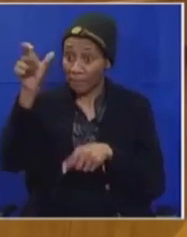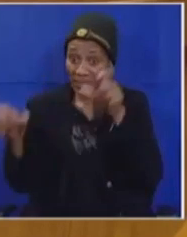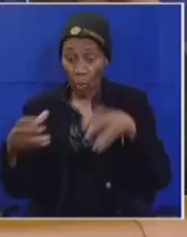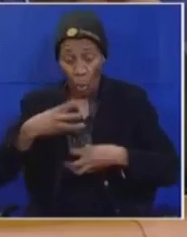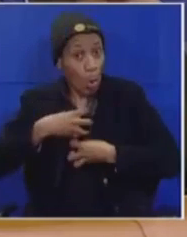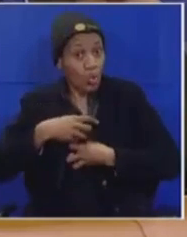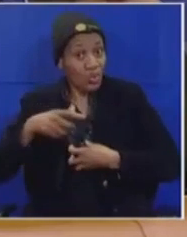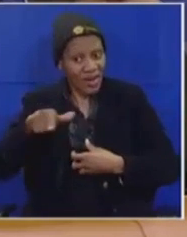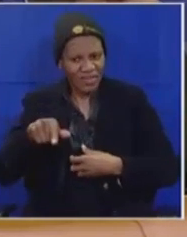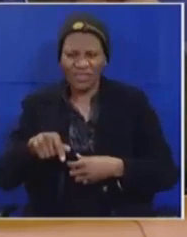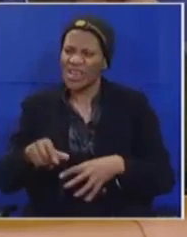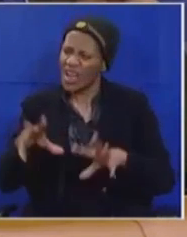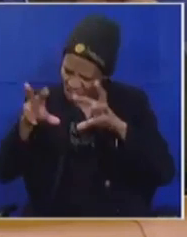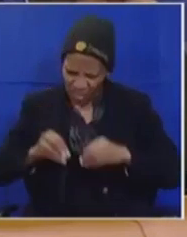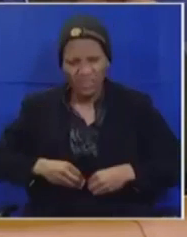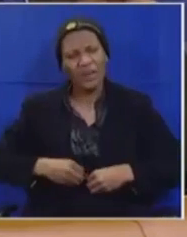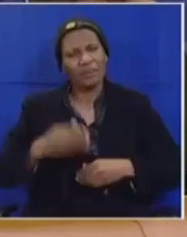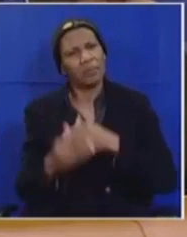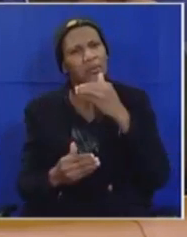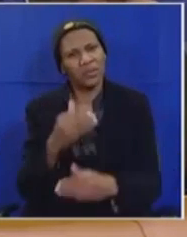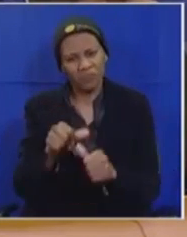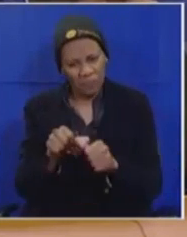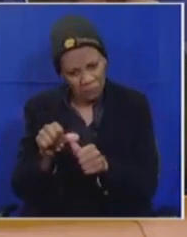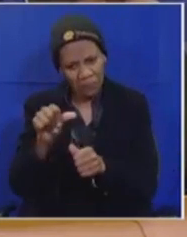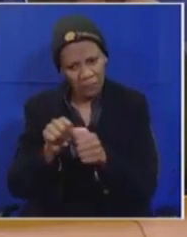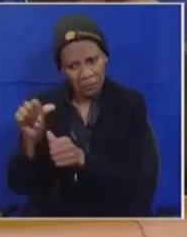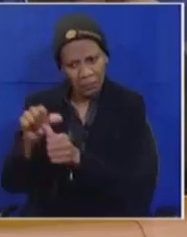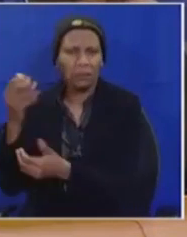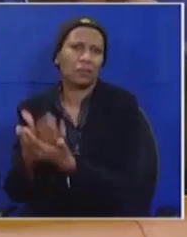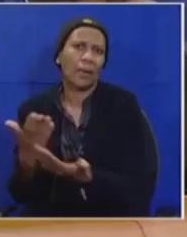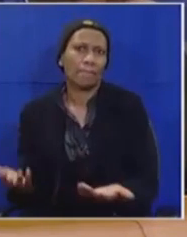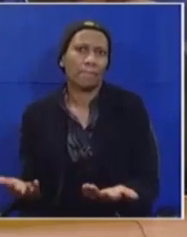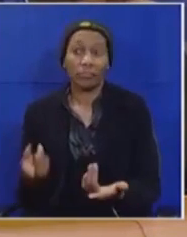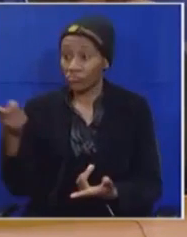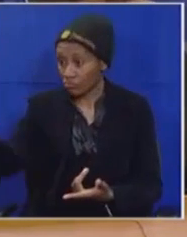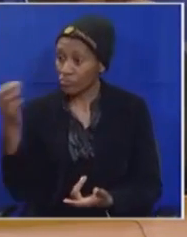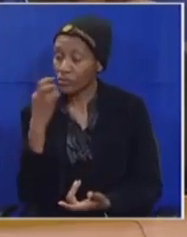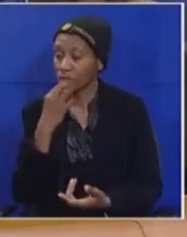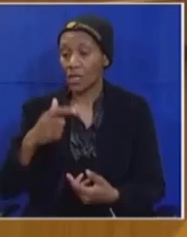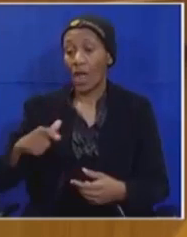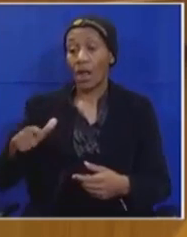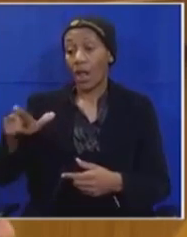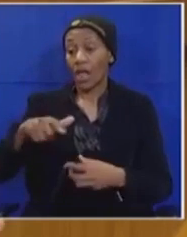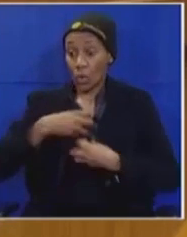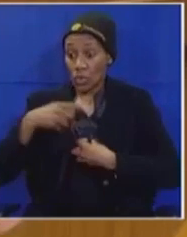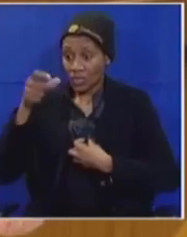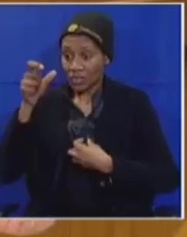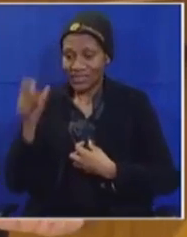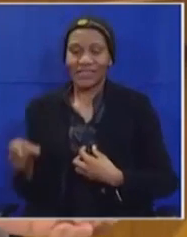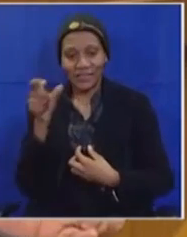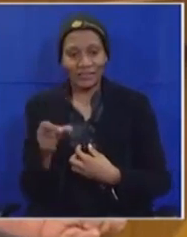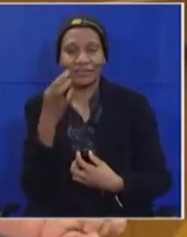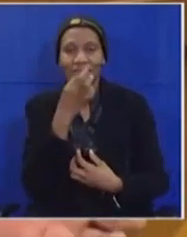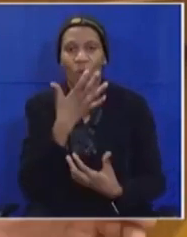afraid to embrace this process. Now you say the landowners want certainty. I can tell